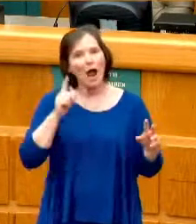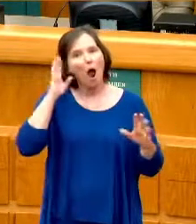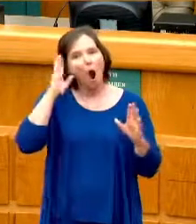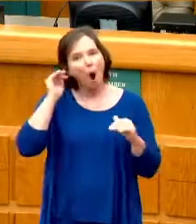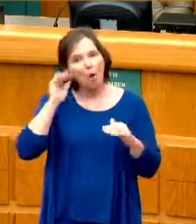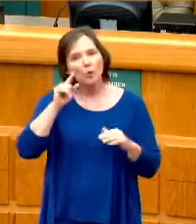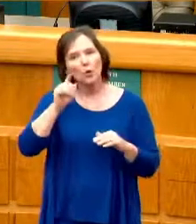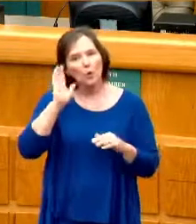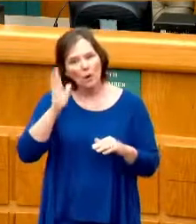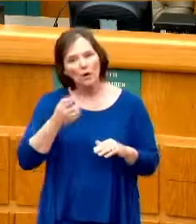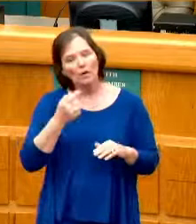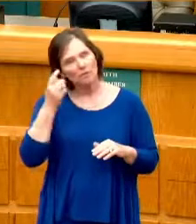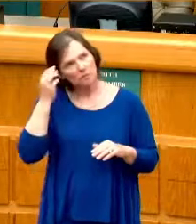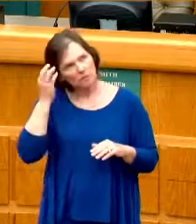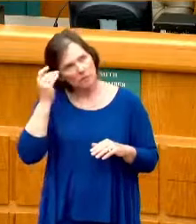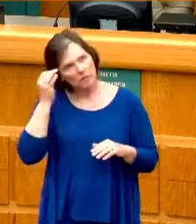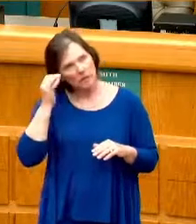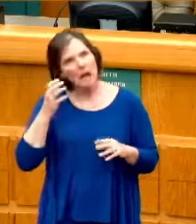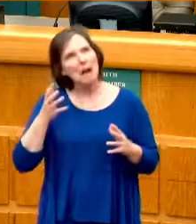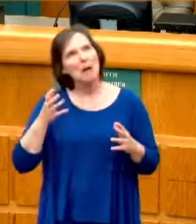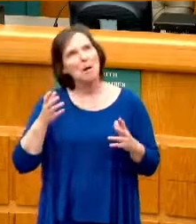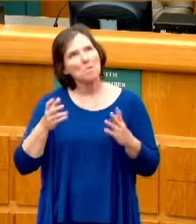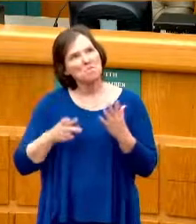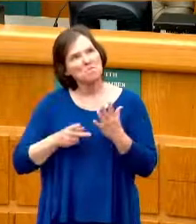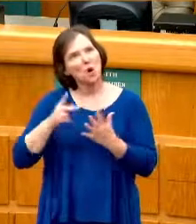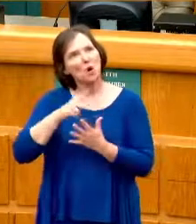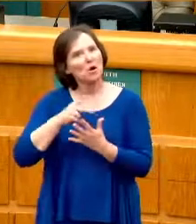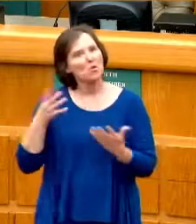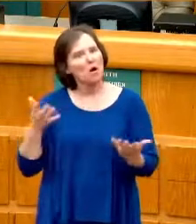hope that you say, why not today?